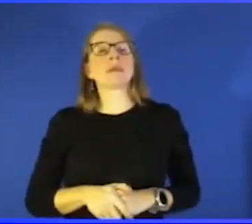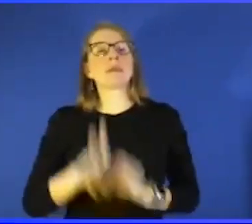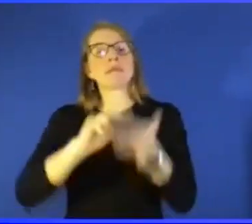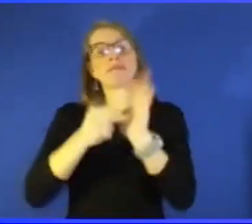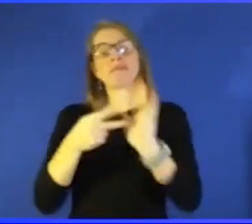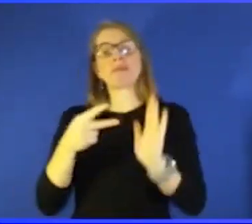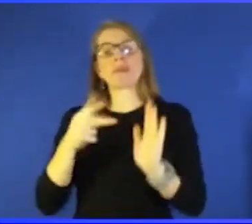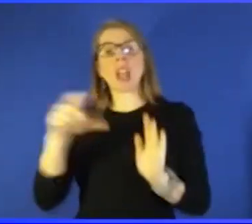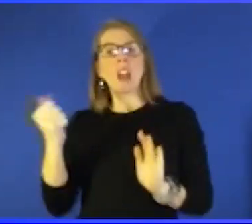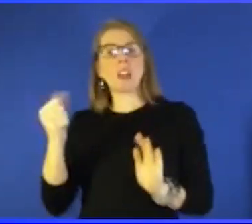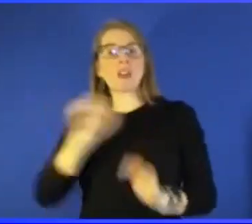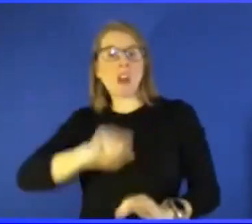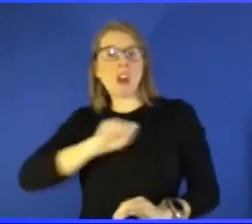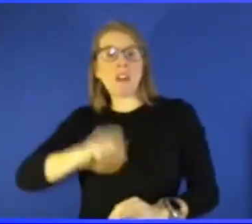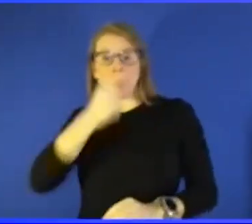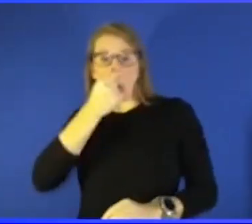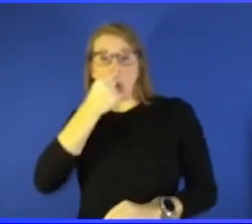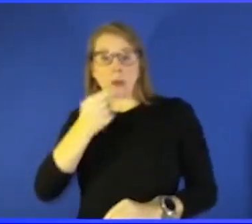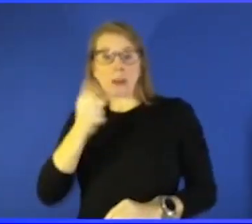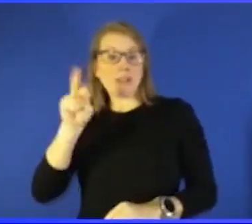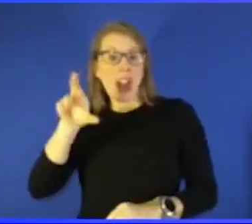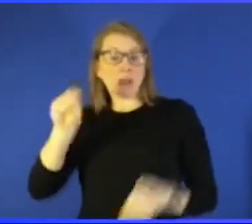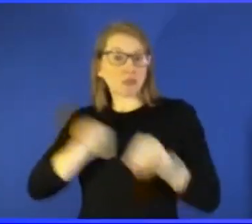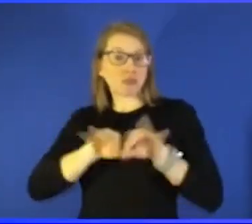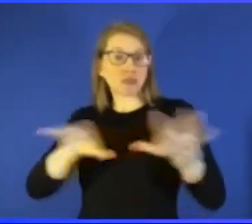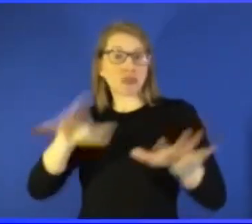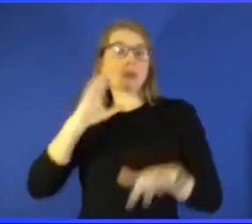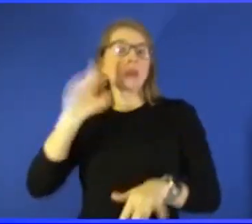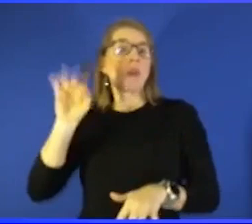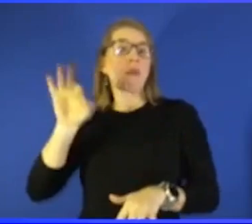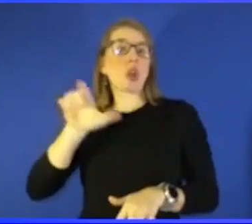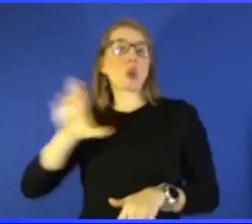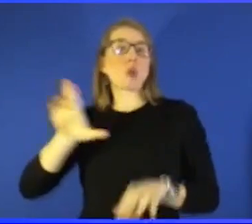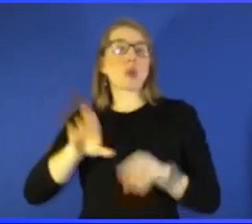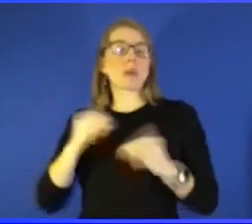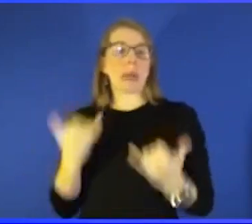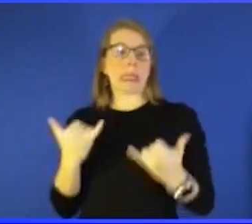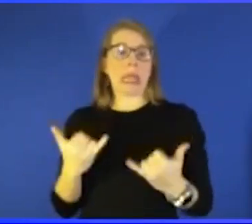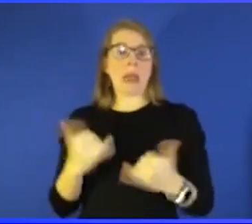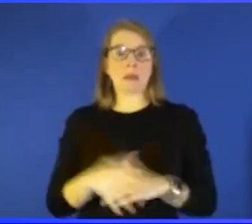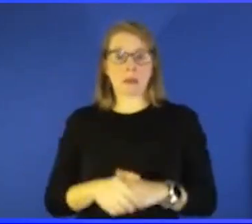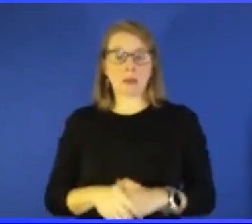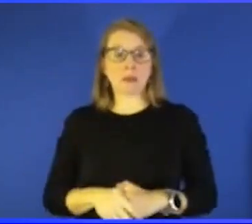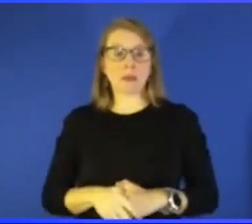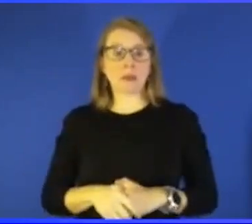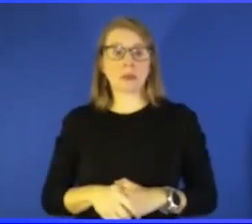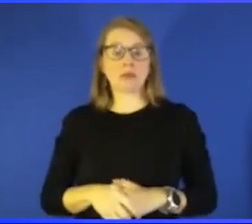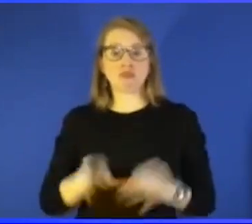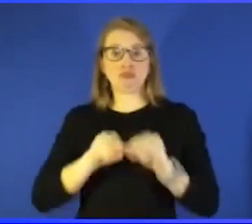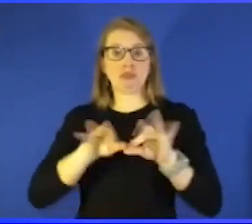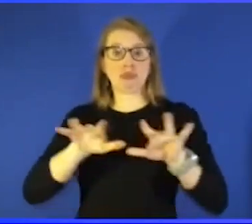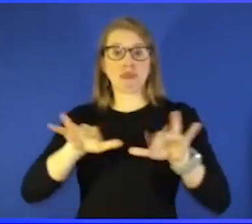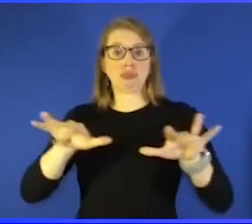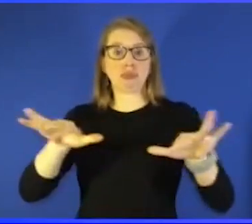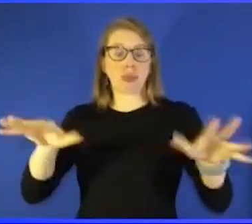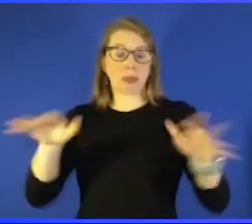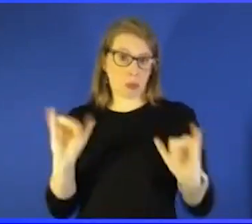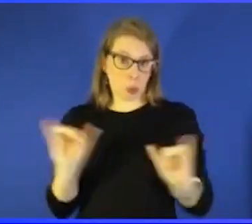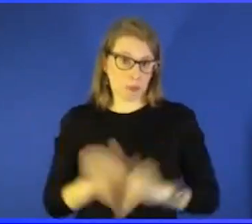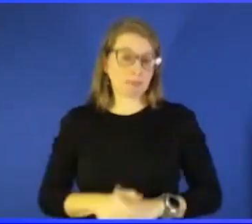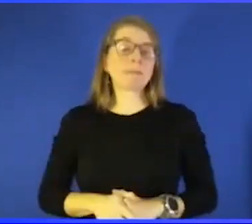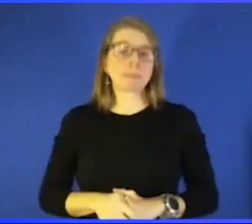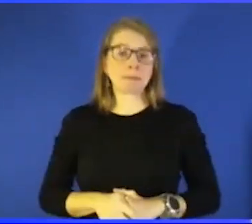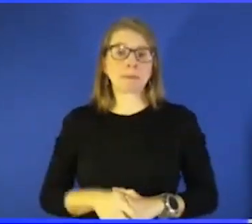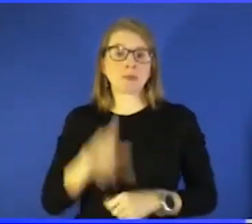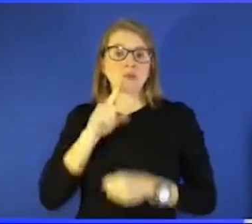cold viruses going around. We know that influenza now is kind of bursting or surging as well in local